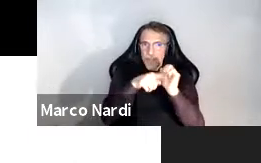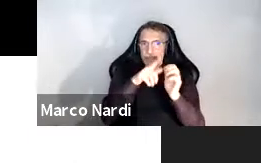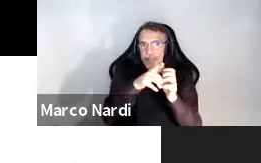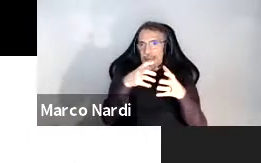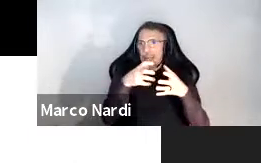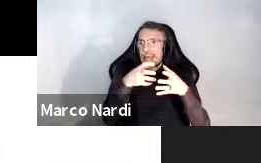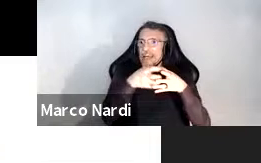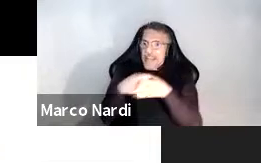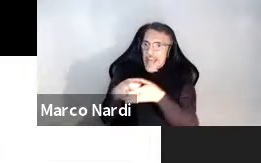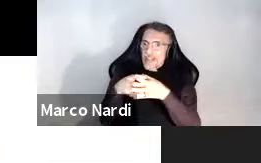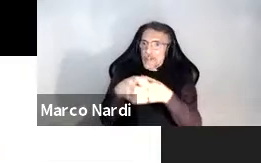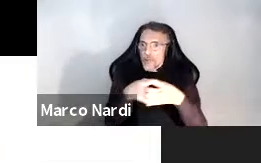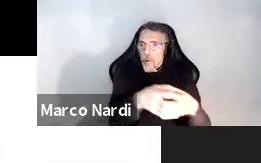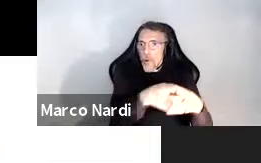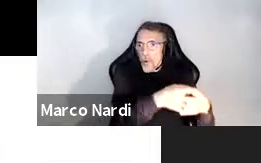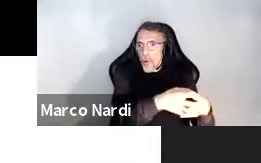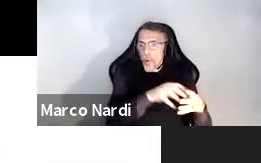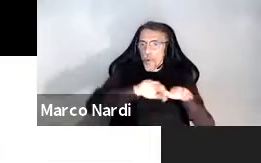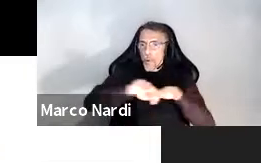As at the end of